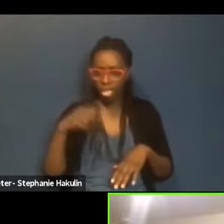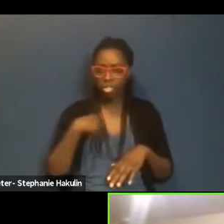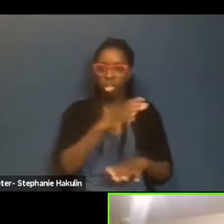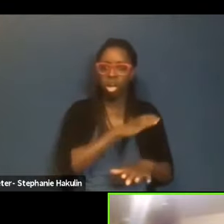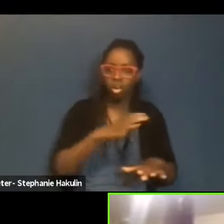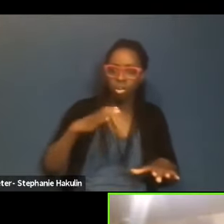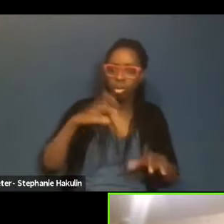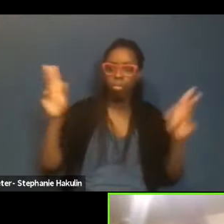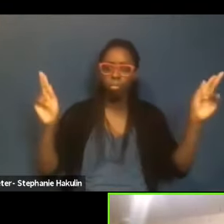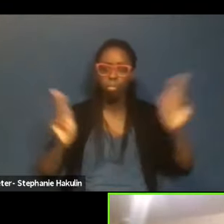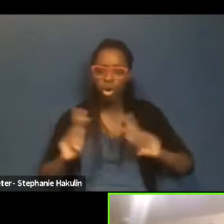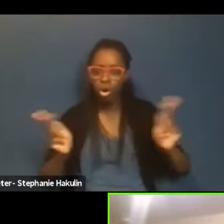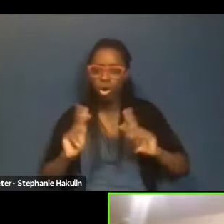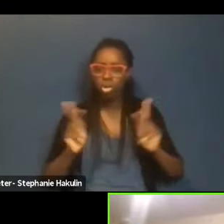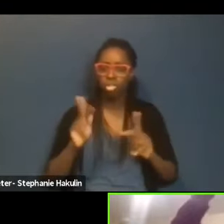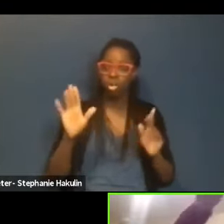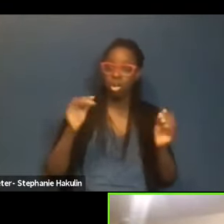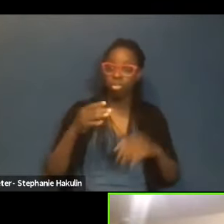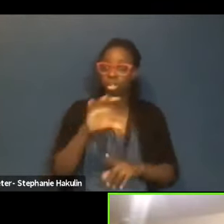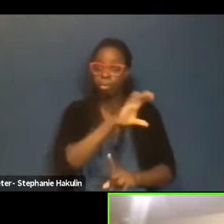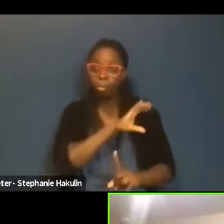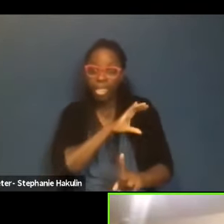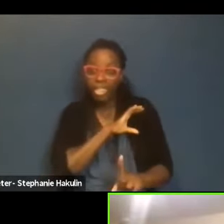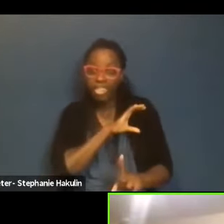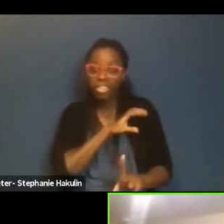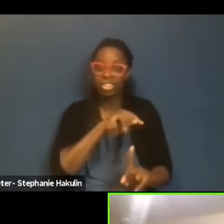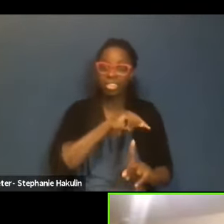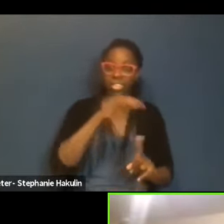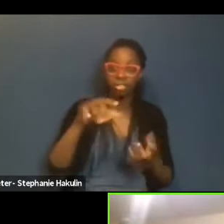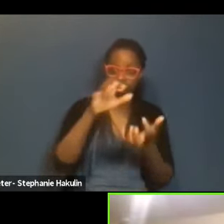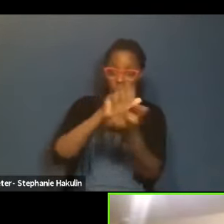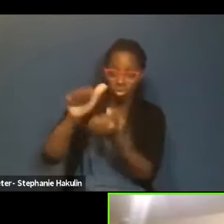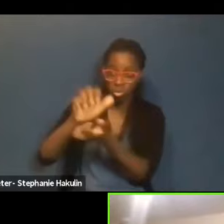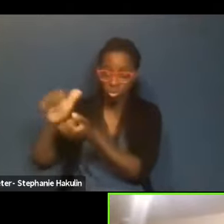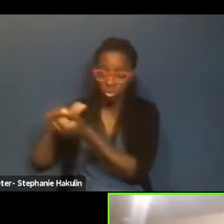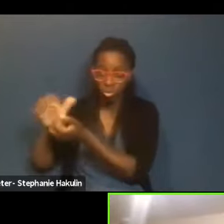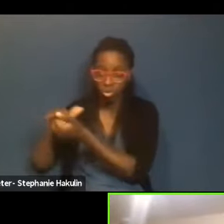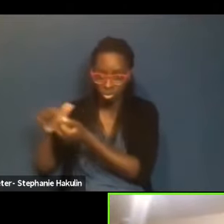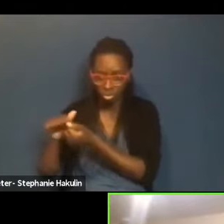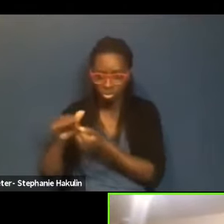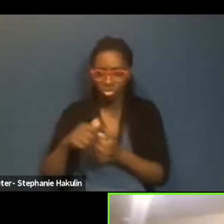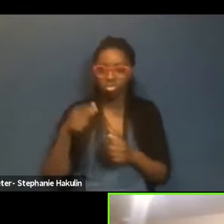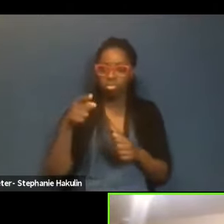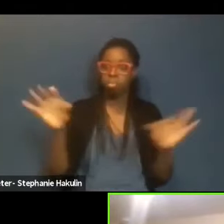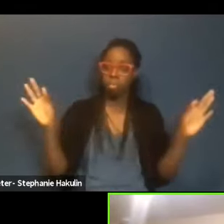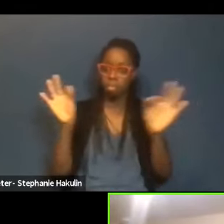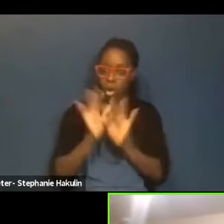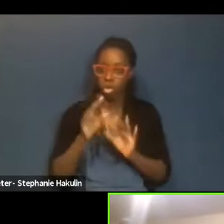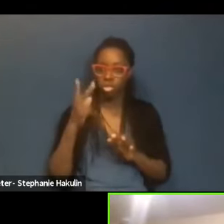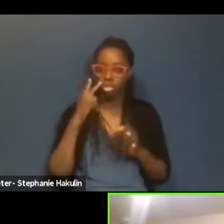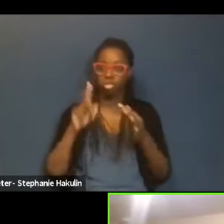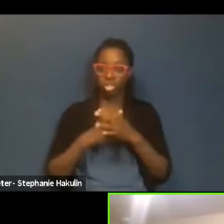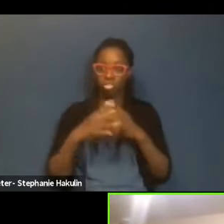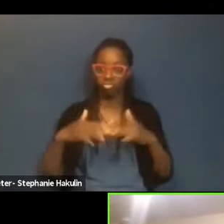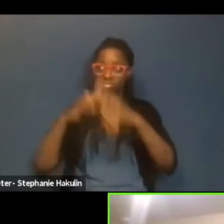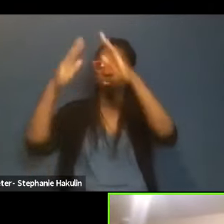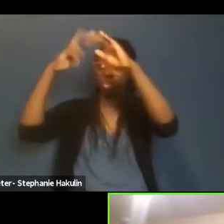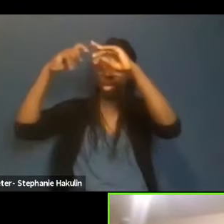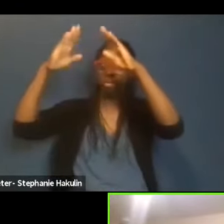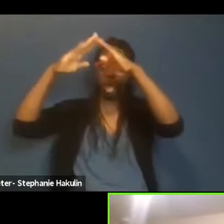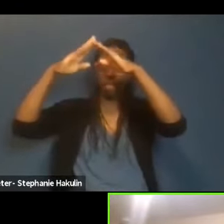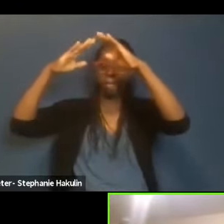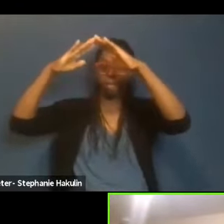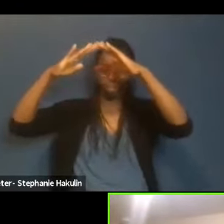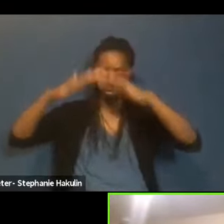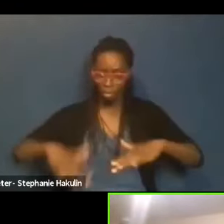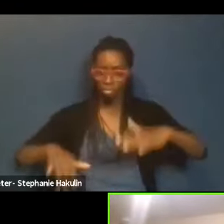your officers. If there's going to be destruction of a structure, it must go from top to bottom. The foundation cannot be left behind, or else whatever